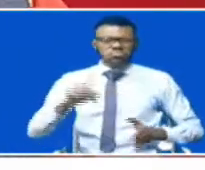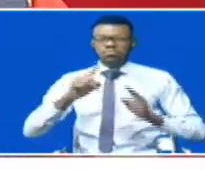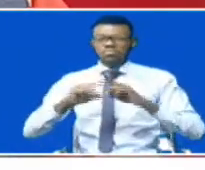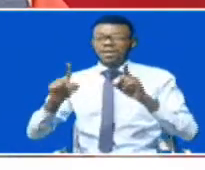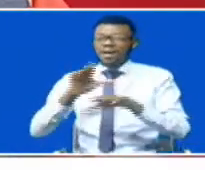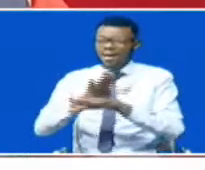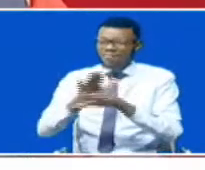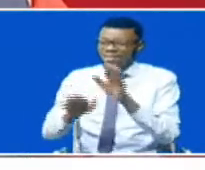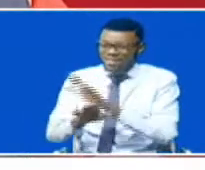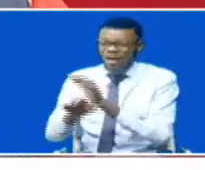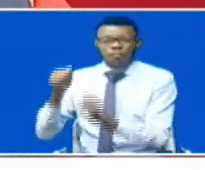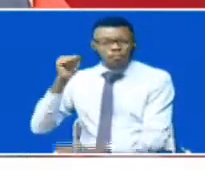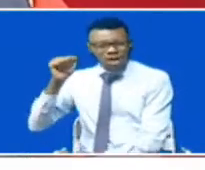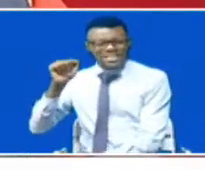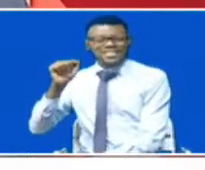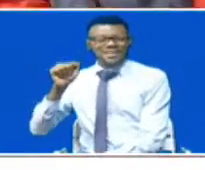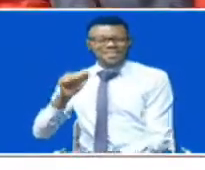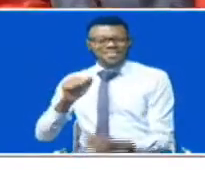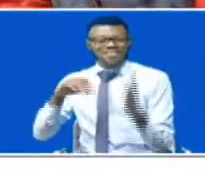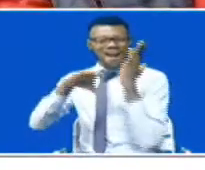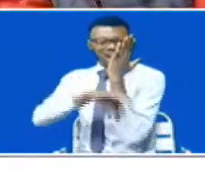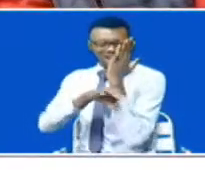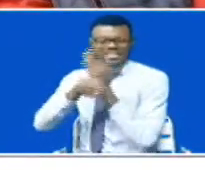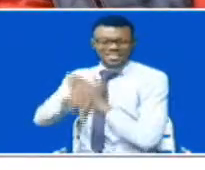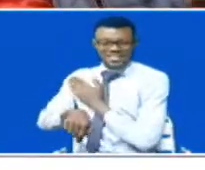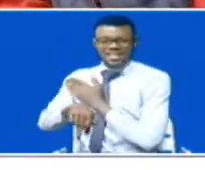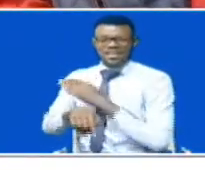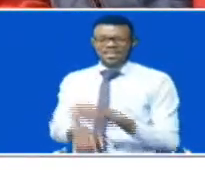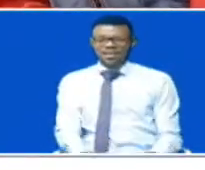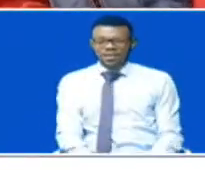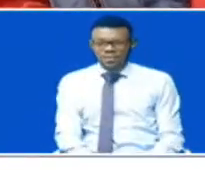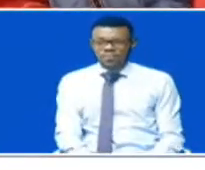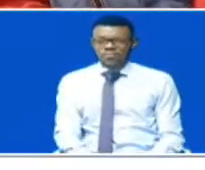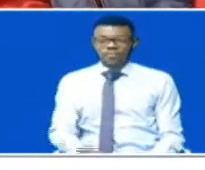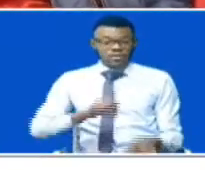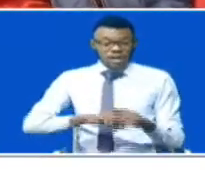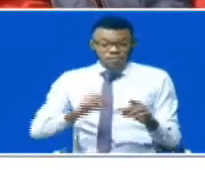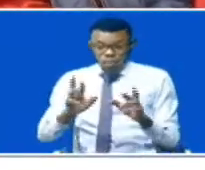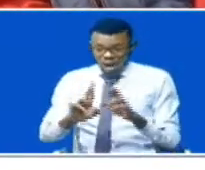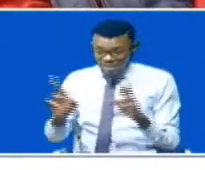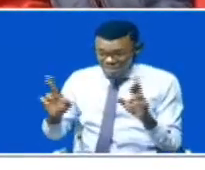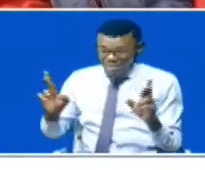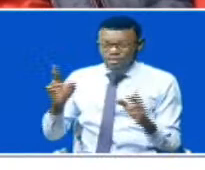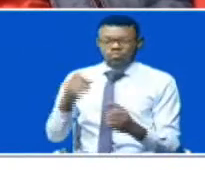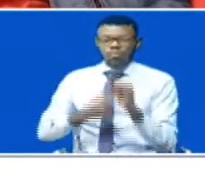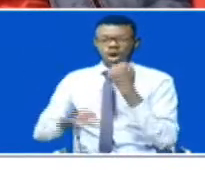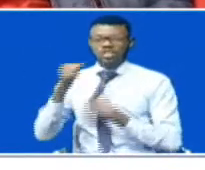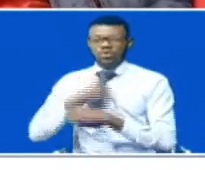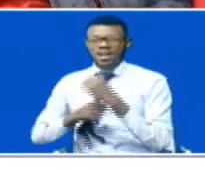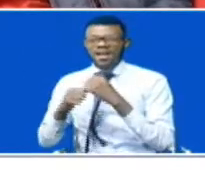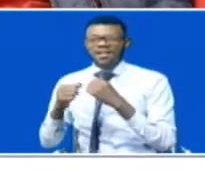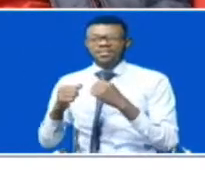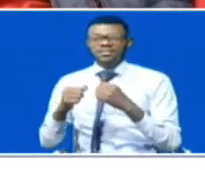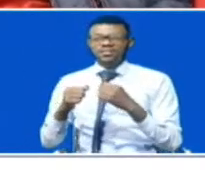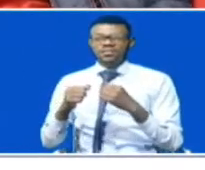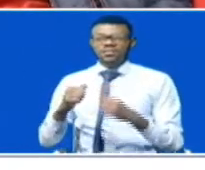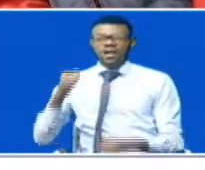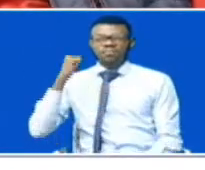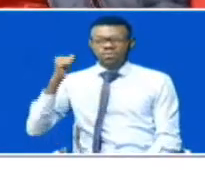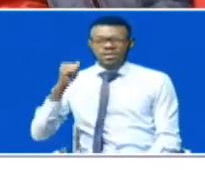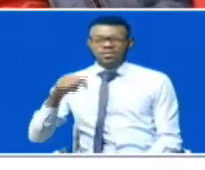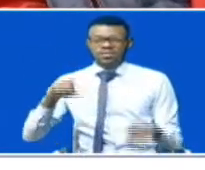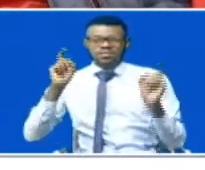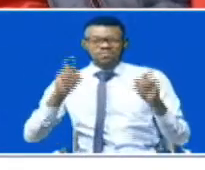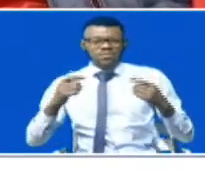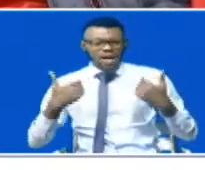this country. Everything is politics. Everything is politics. Yes. It is when you pull the card. You understand? In politics, you have to be able to have